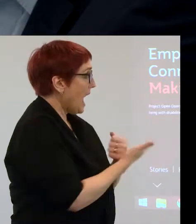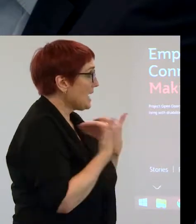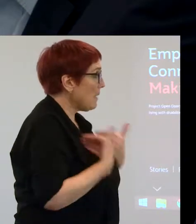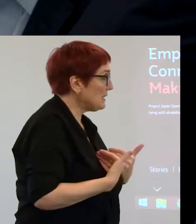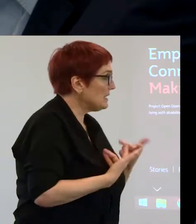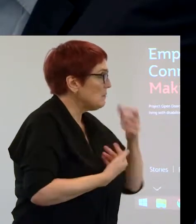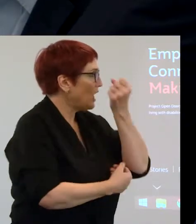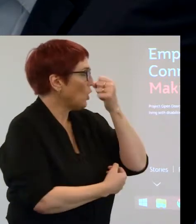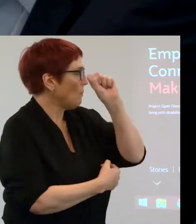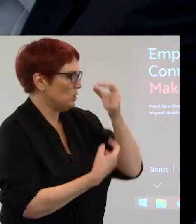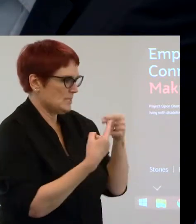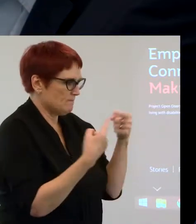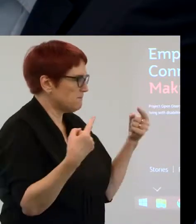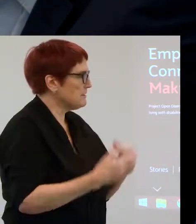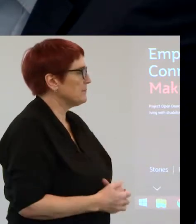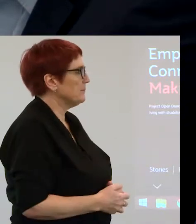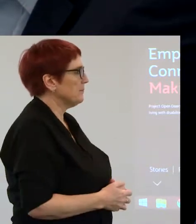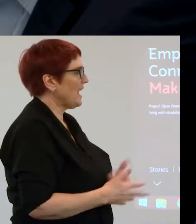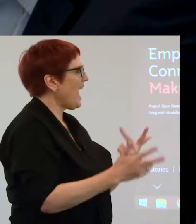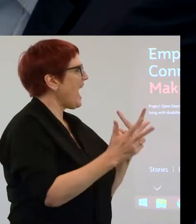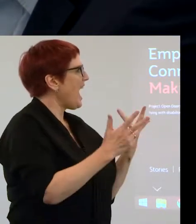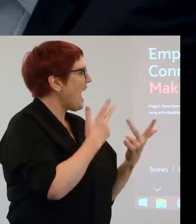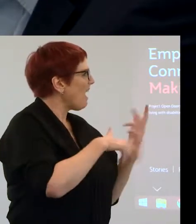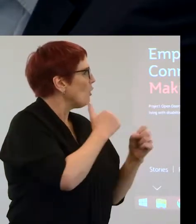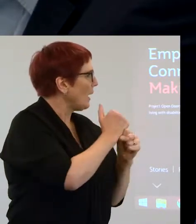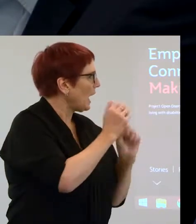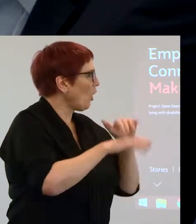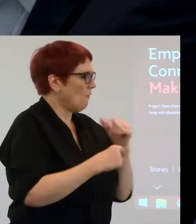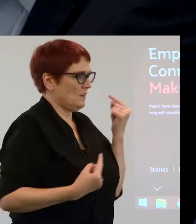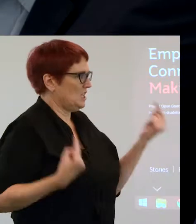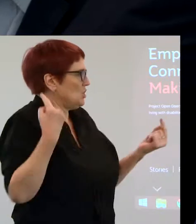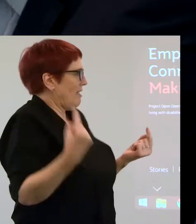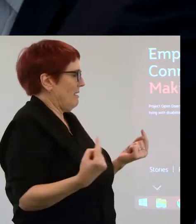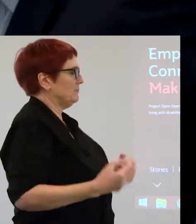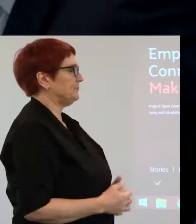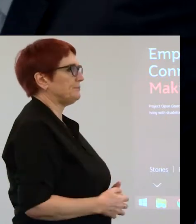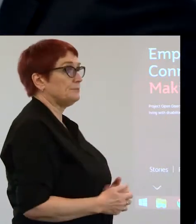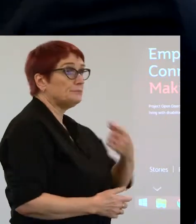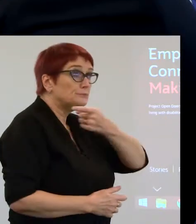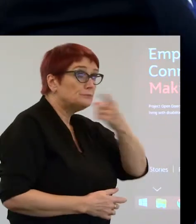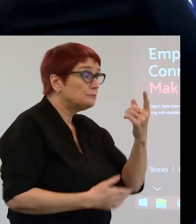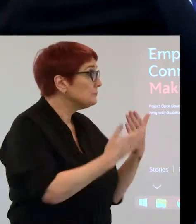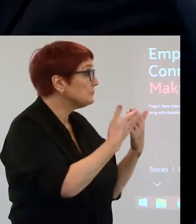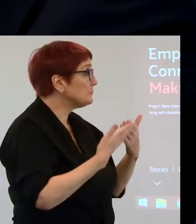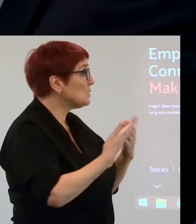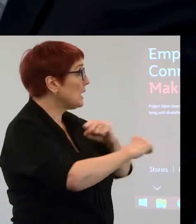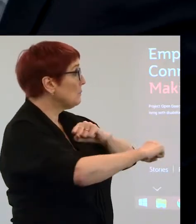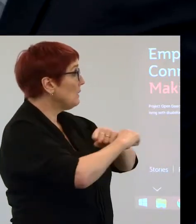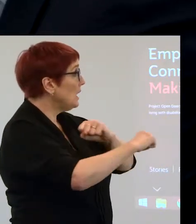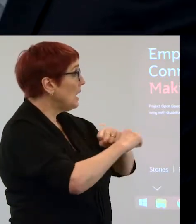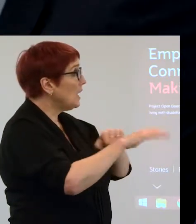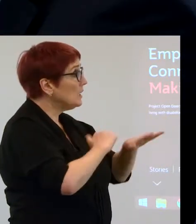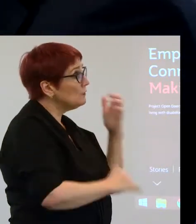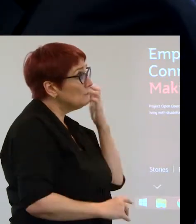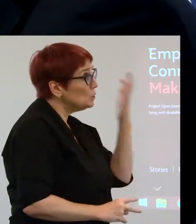communism, between the othering of each other. So you as a media students of the